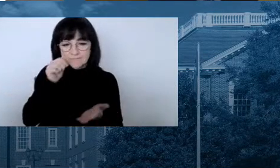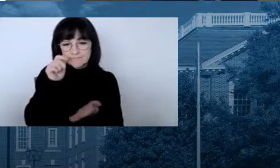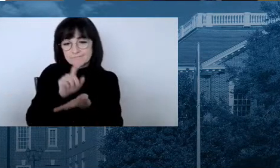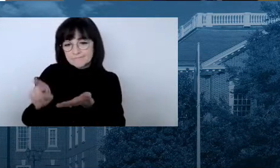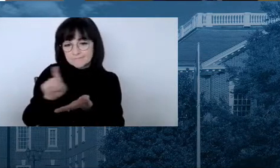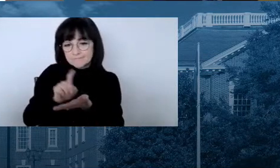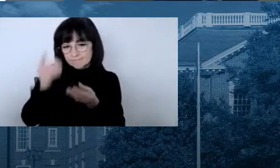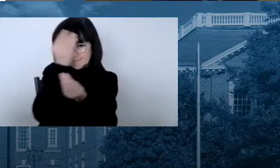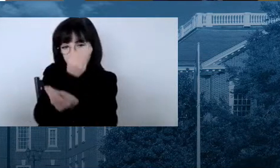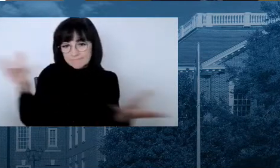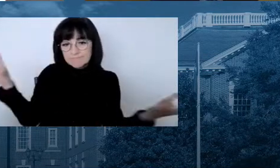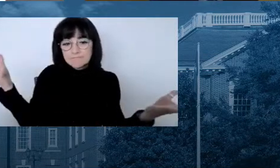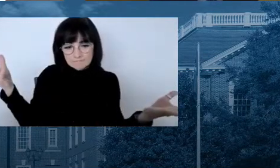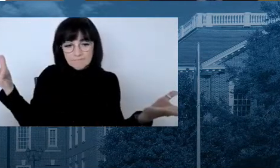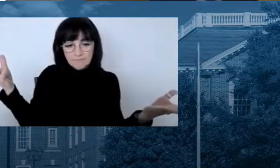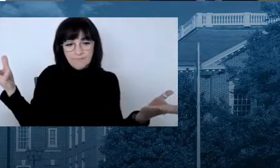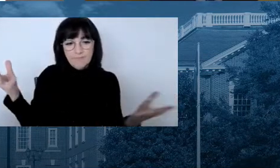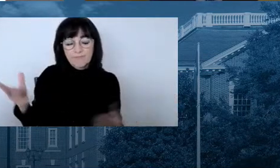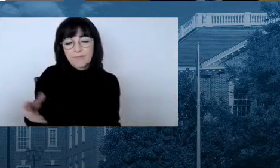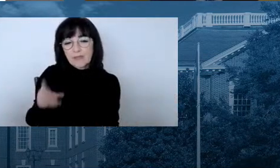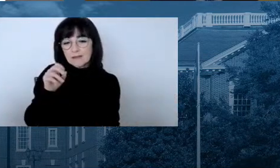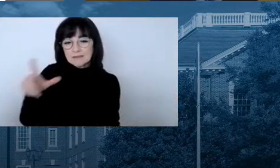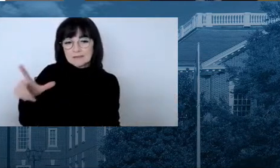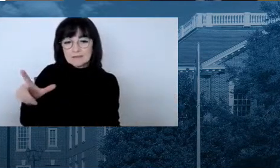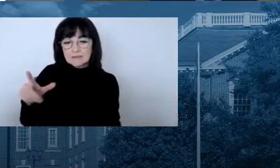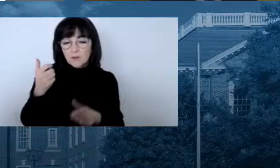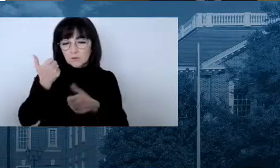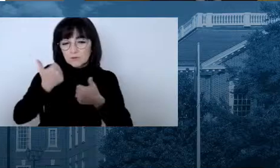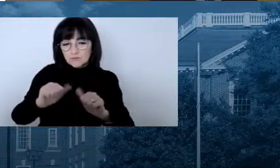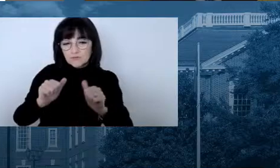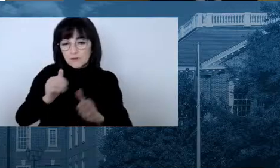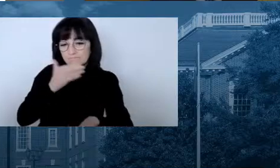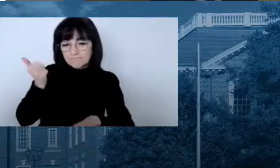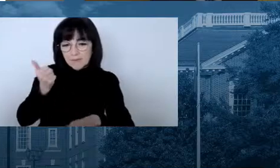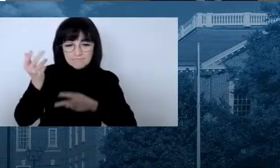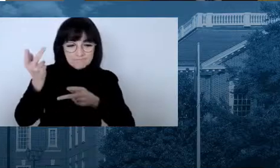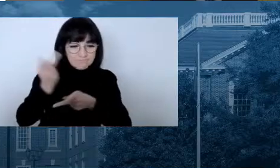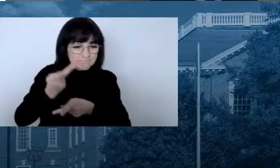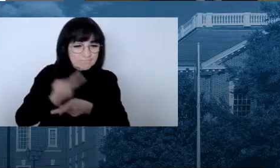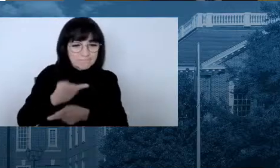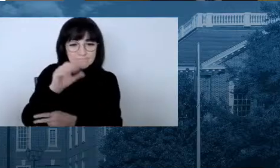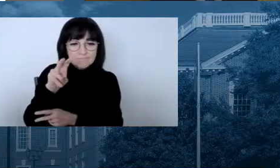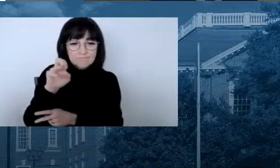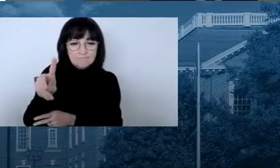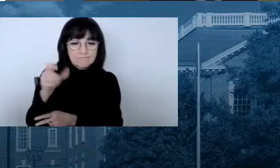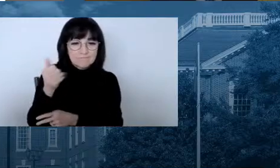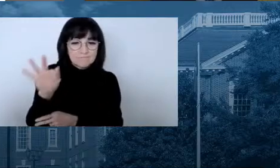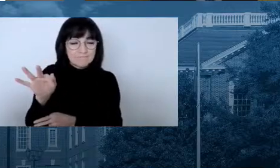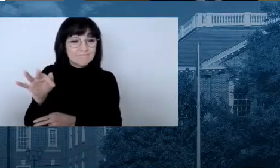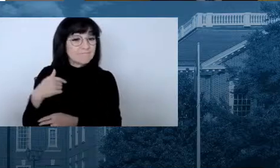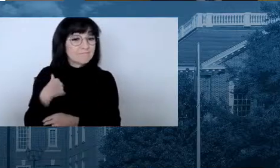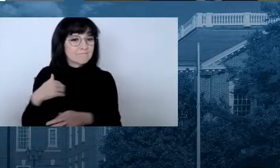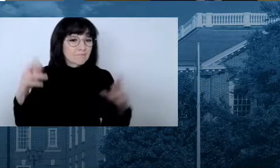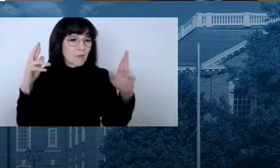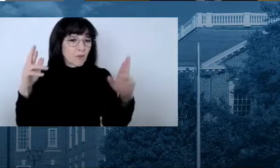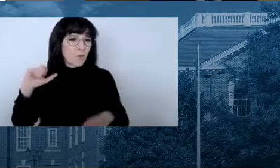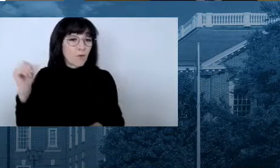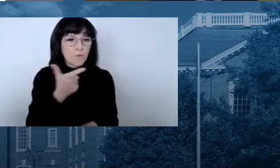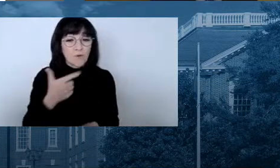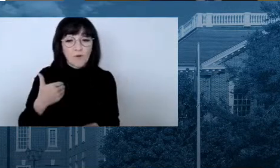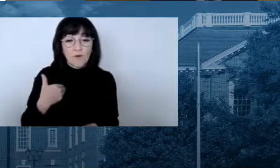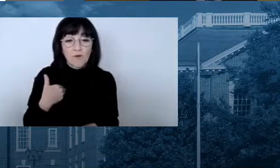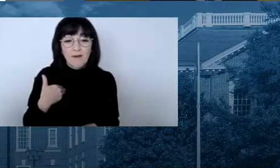response to COVID-19. We hope that you had a happy and restful Christmas. And now as we move